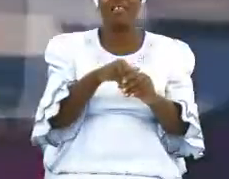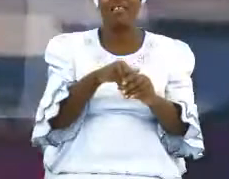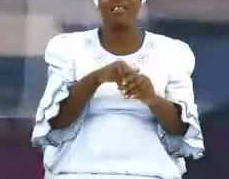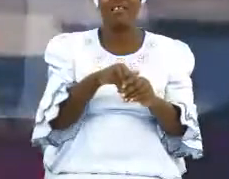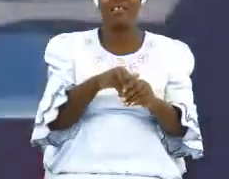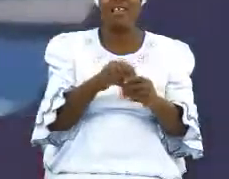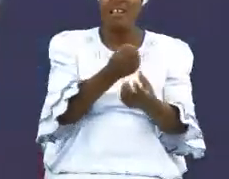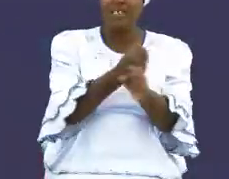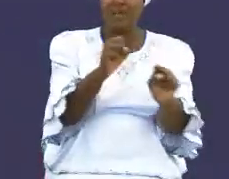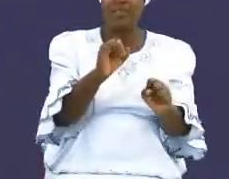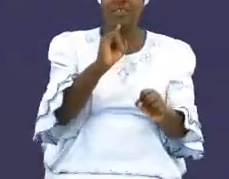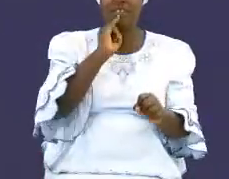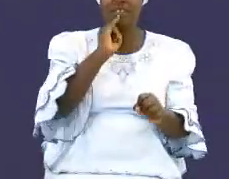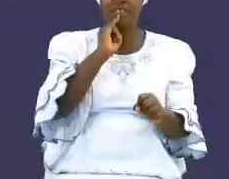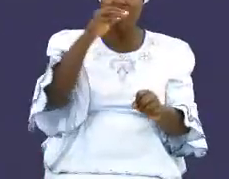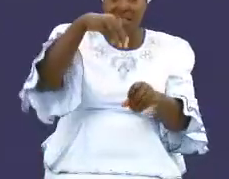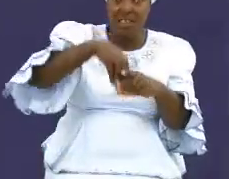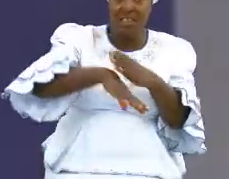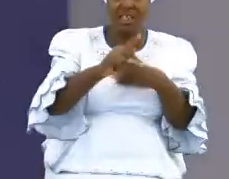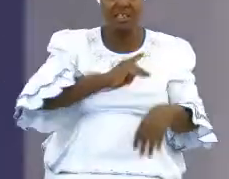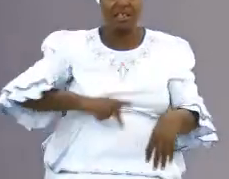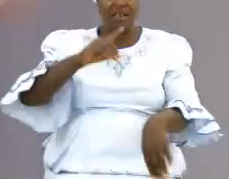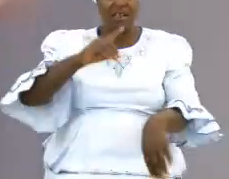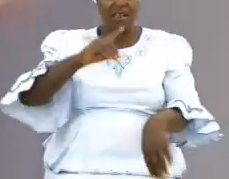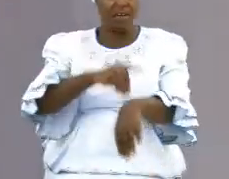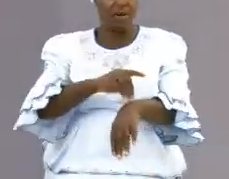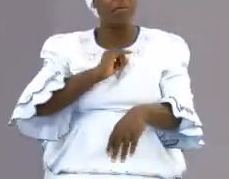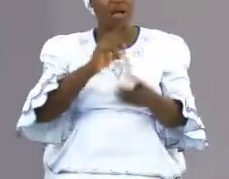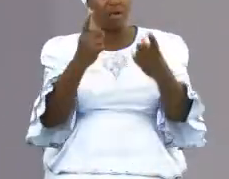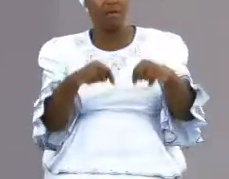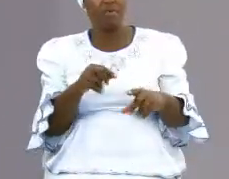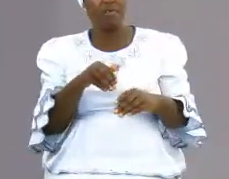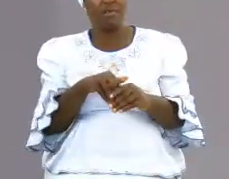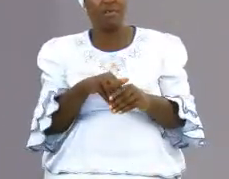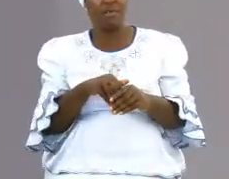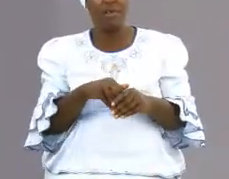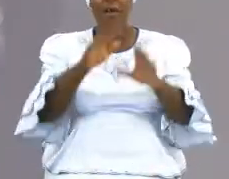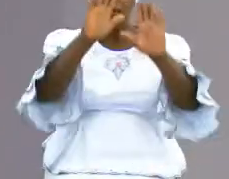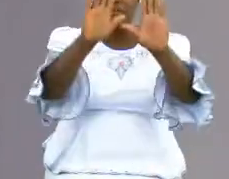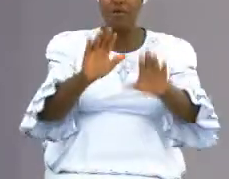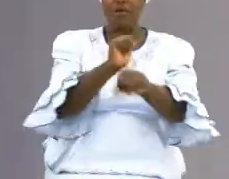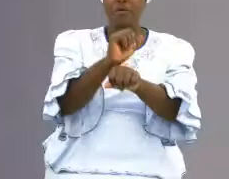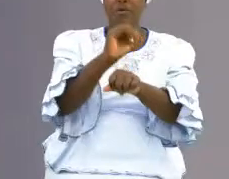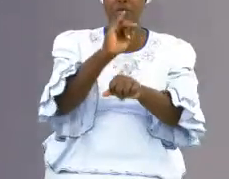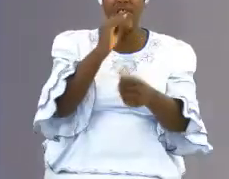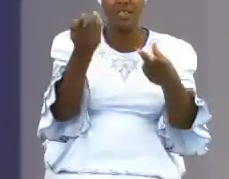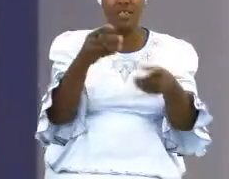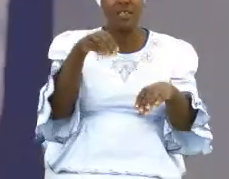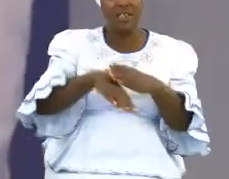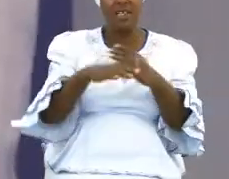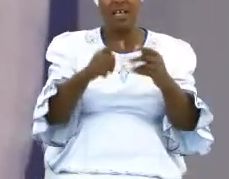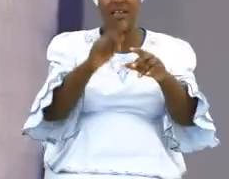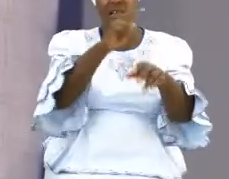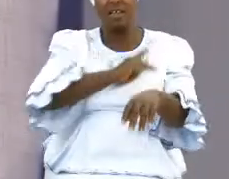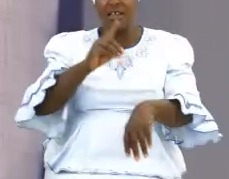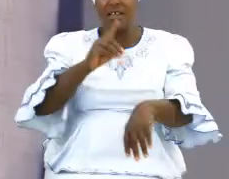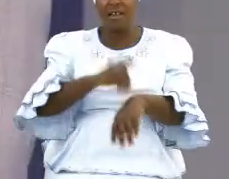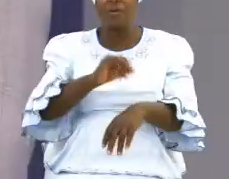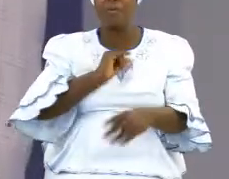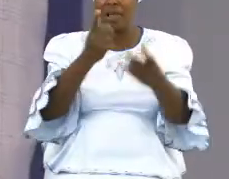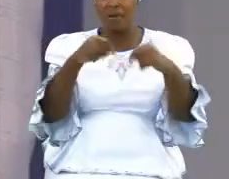is inside the kingdom. I come in. Miracle inside the kingdom. I come in.